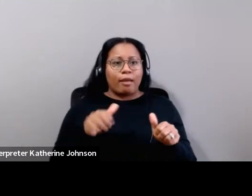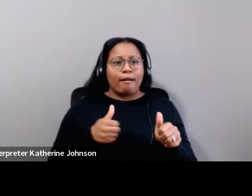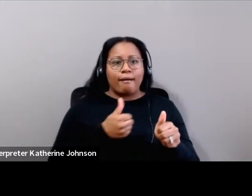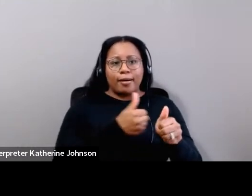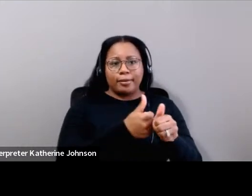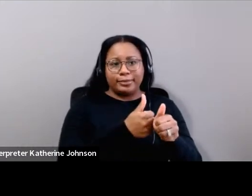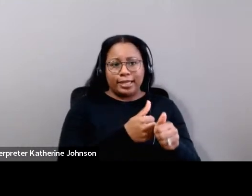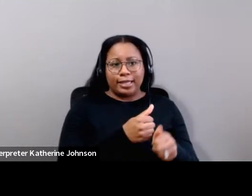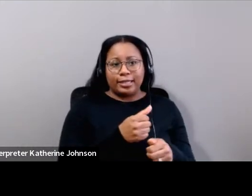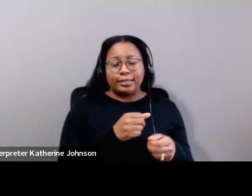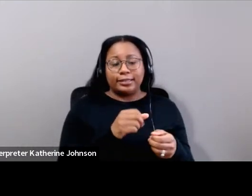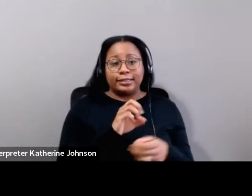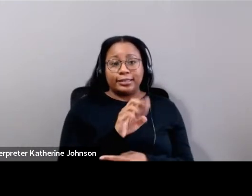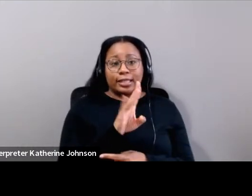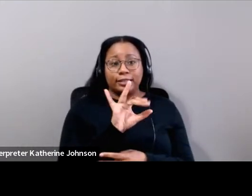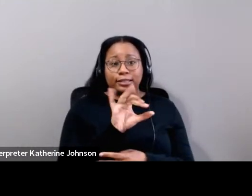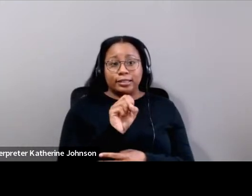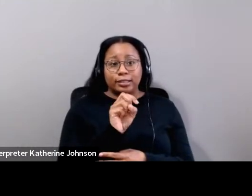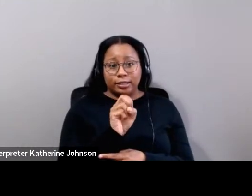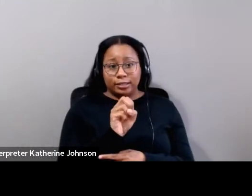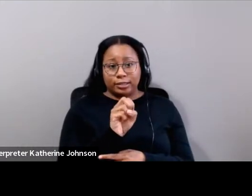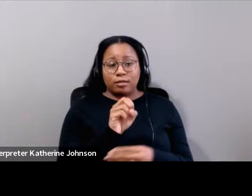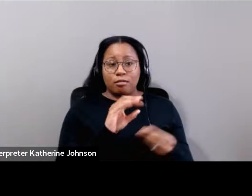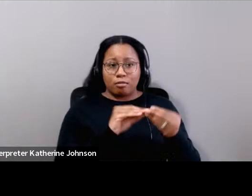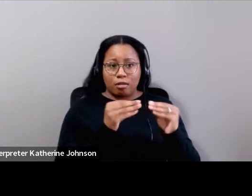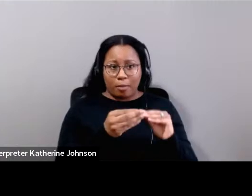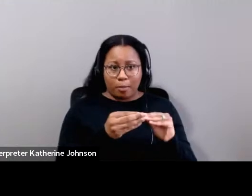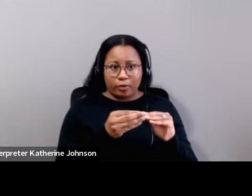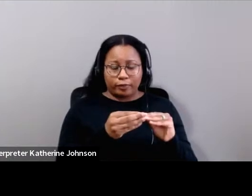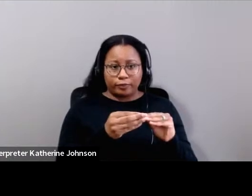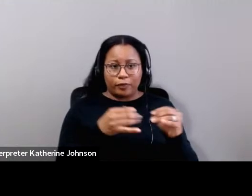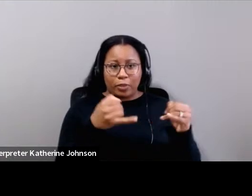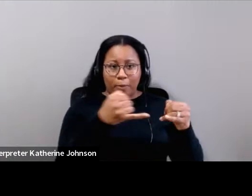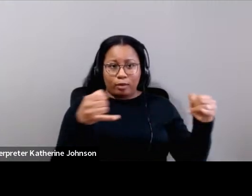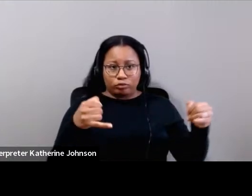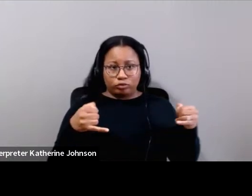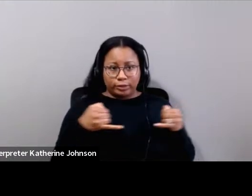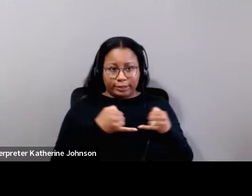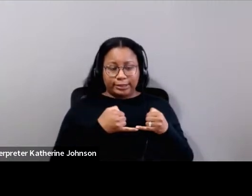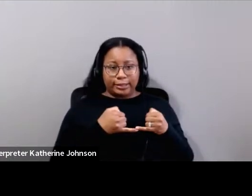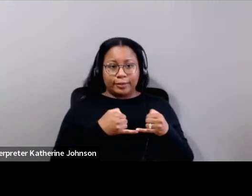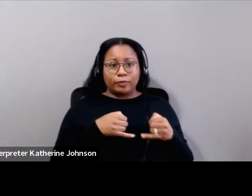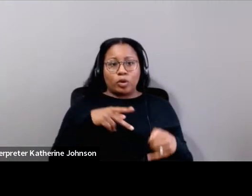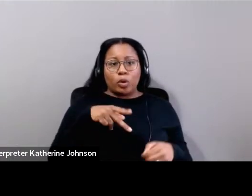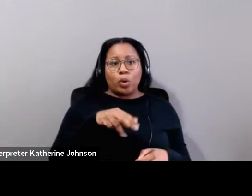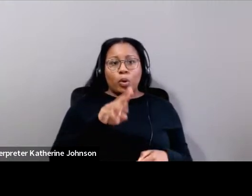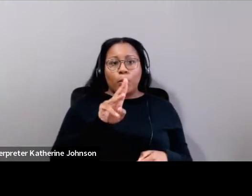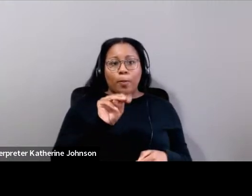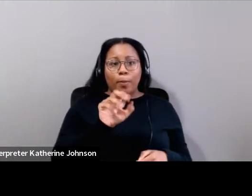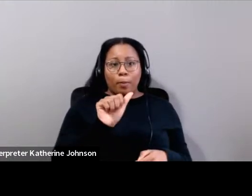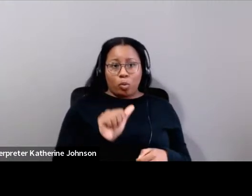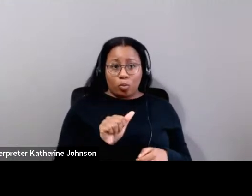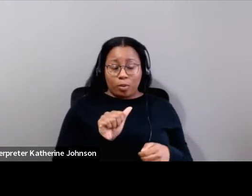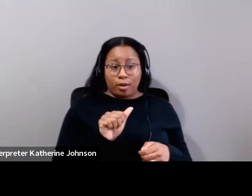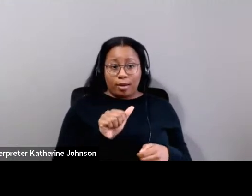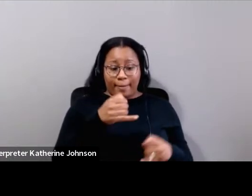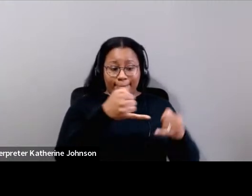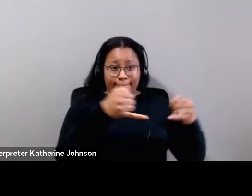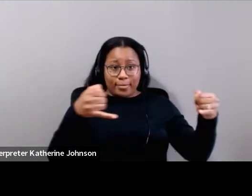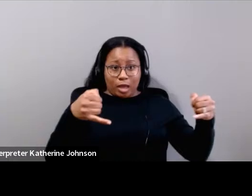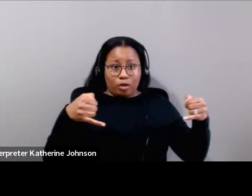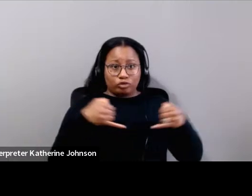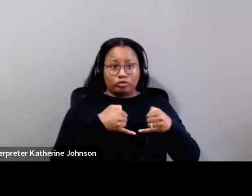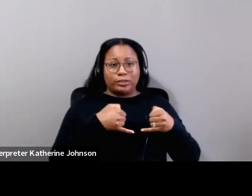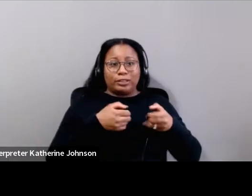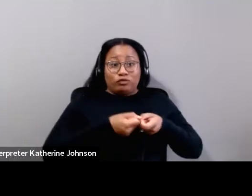to build our neighborhood tabulation areas. The PUMA boundaries have not been released yet. They won't be released until later this year,